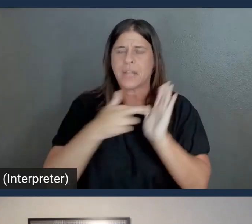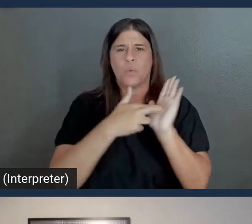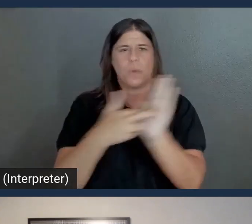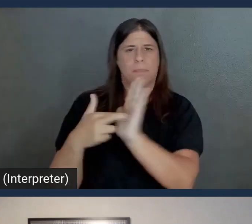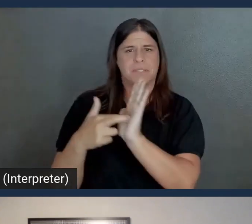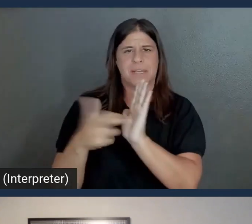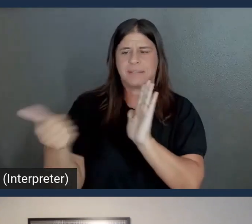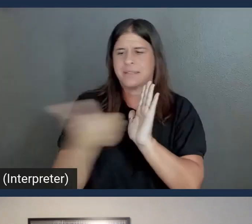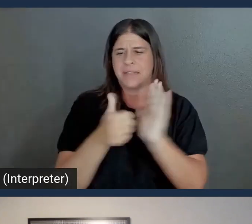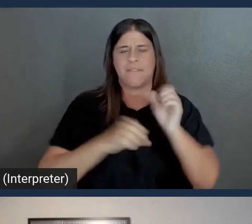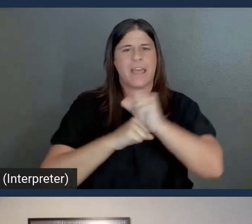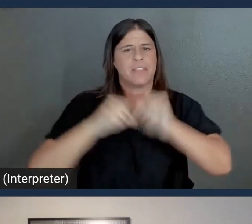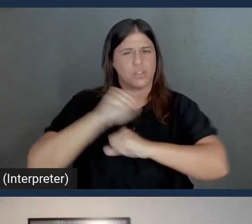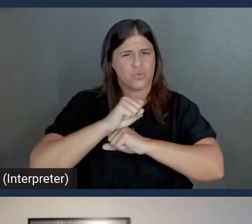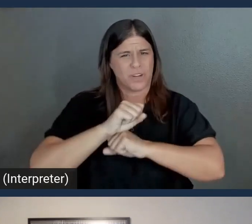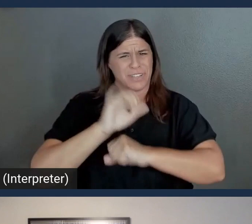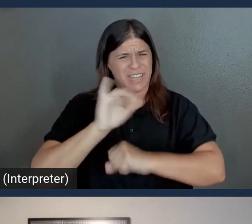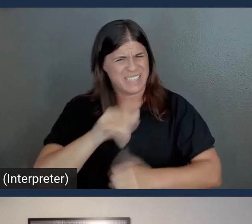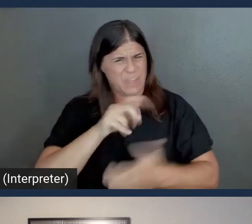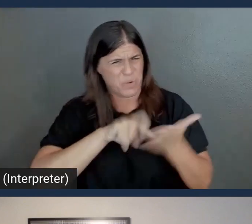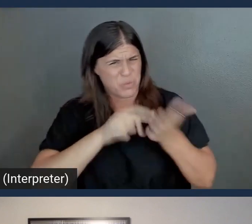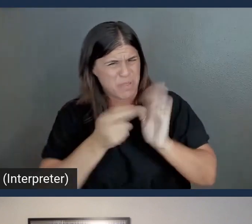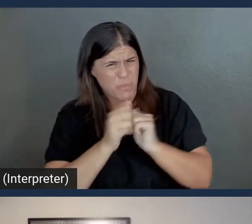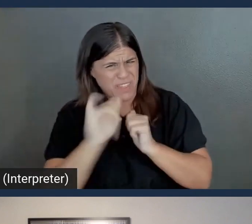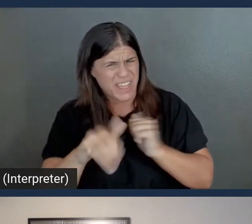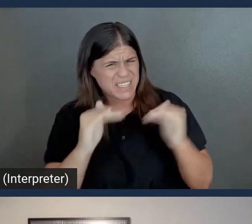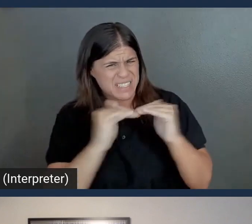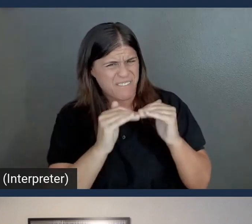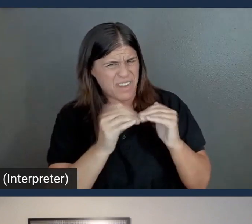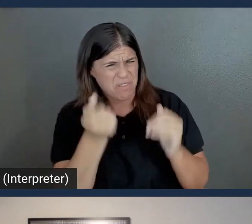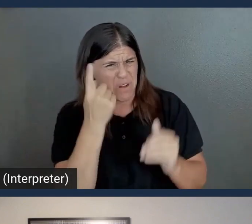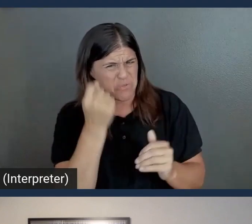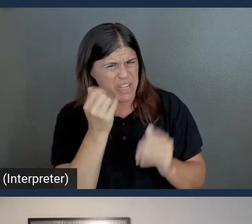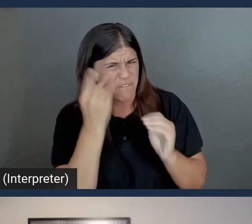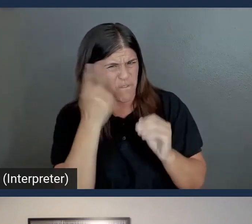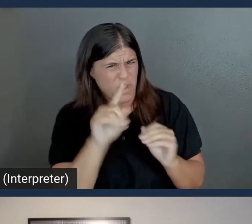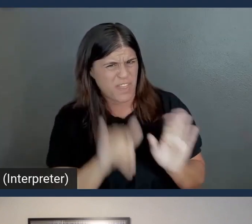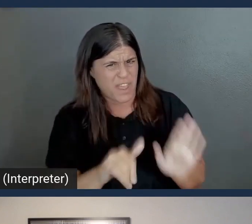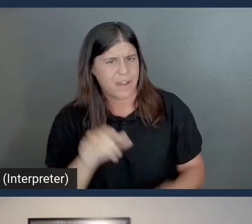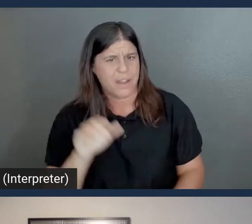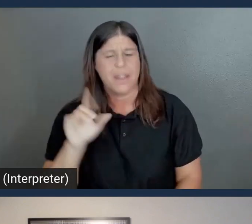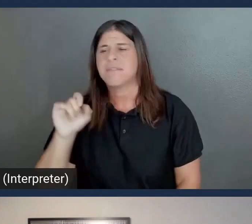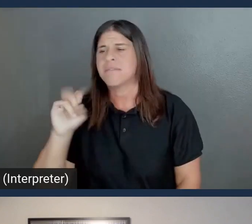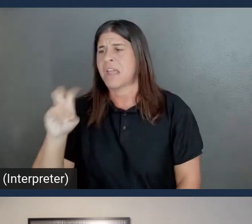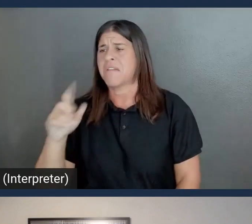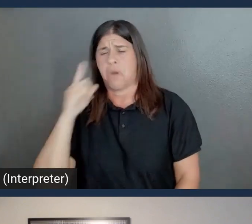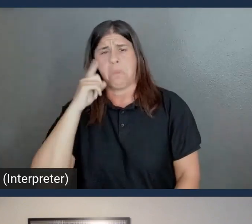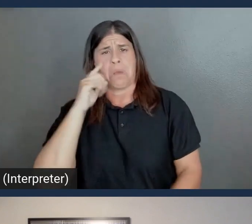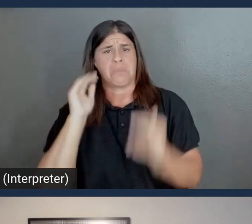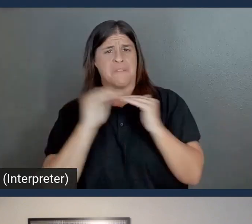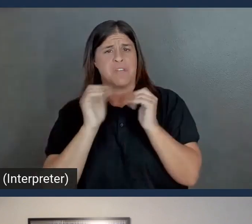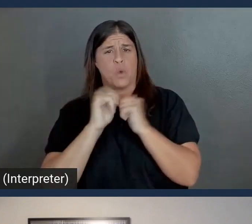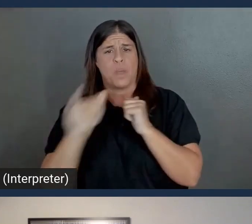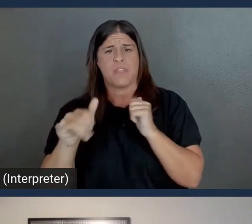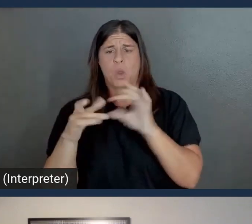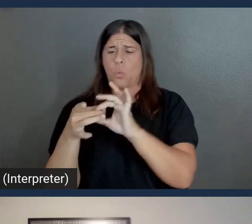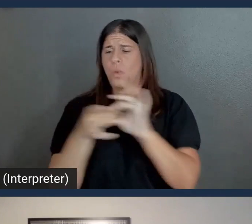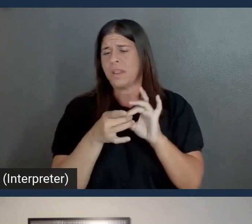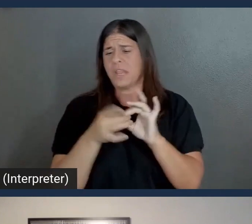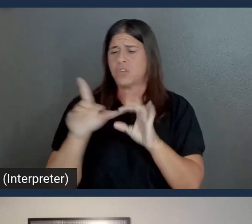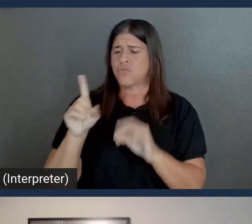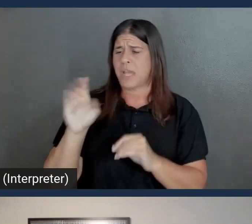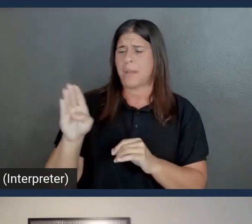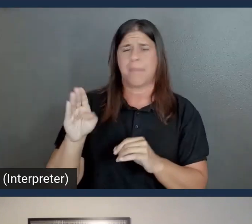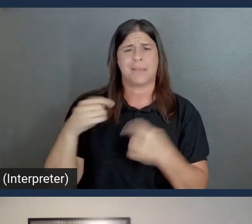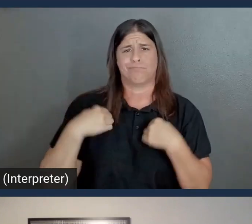of those relationships. Is that kind of where you're going with this? Is that a fair interpretation? No, I think that's definitely fair. I mean, relational databases have been